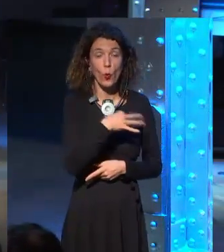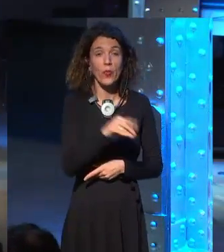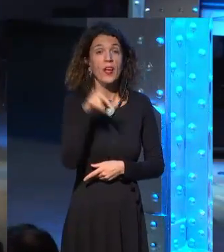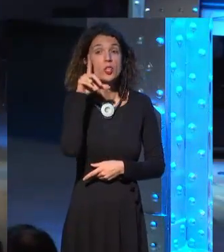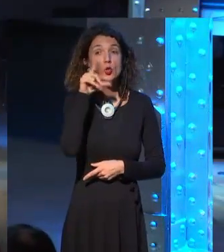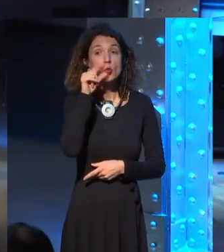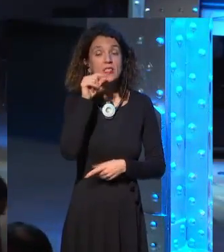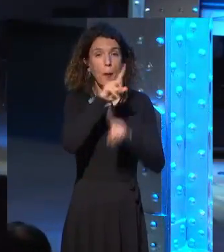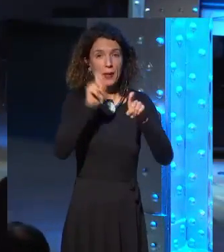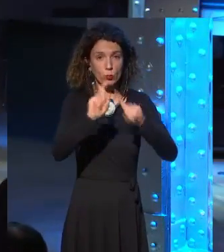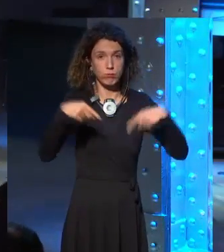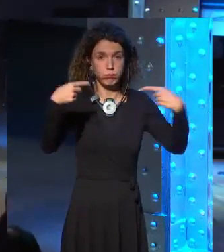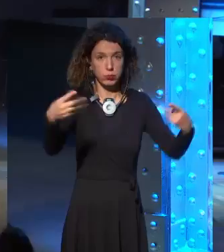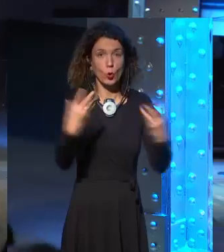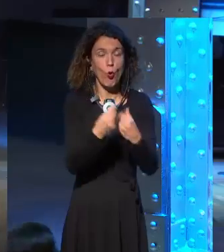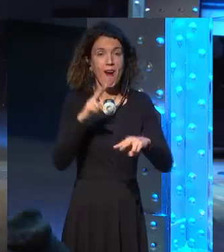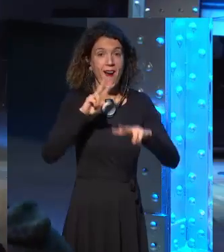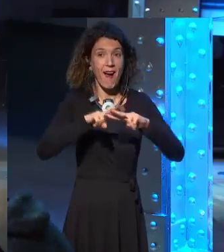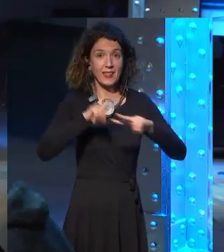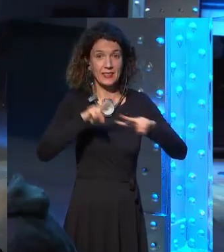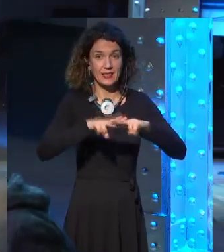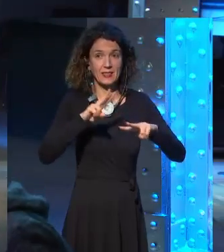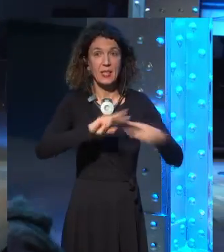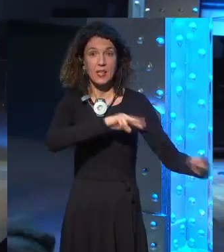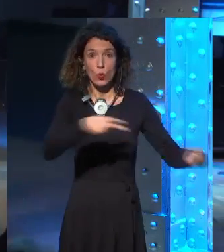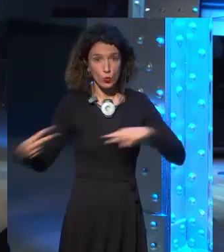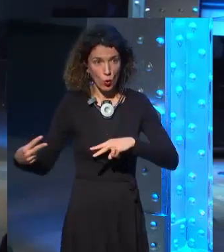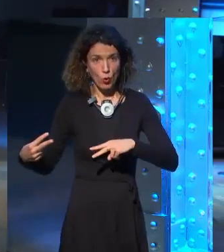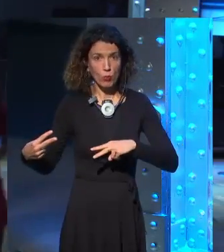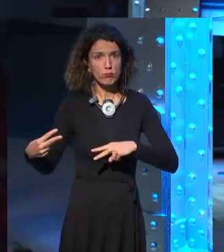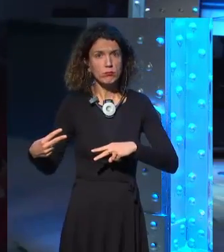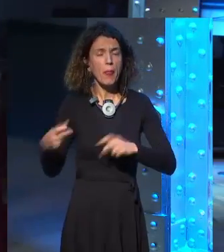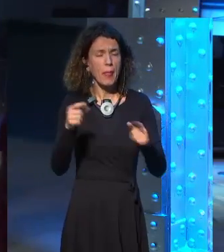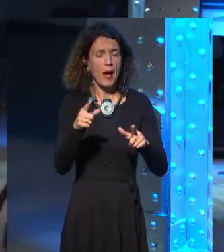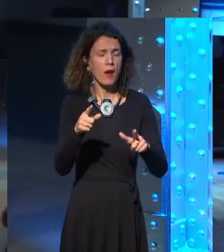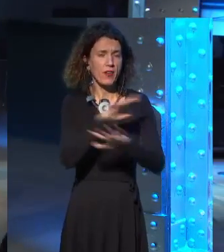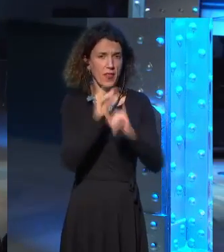here to have our panel. And I remind you that you can